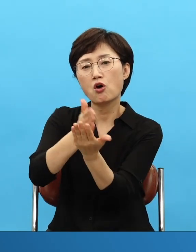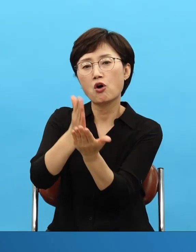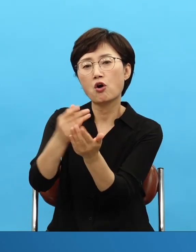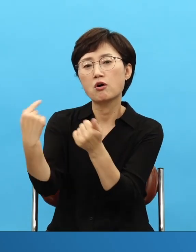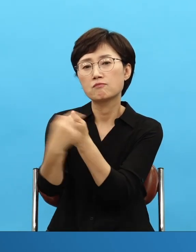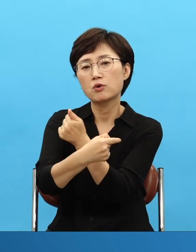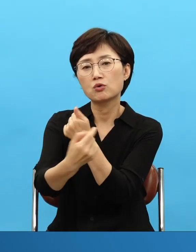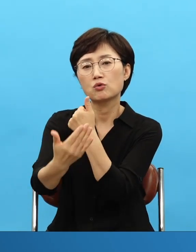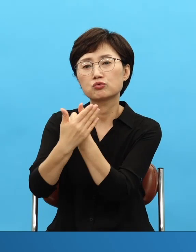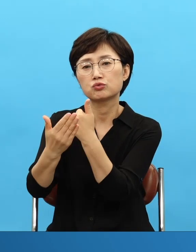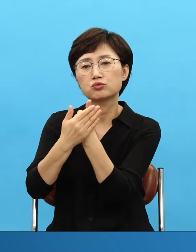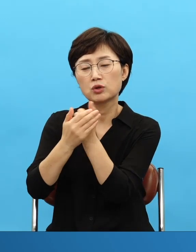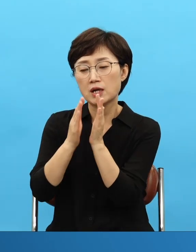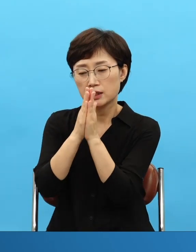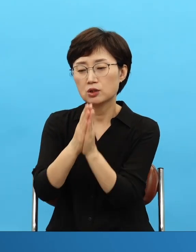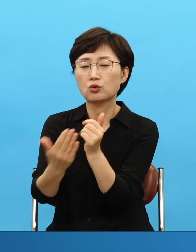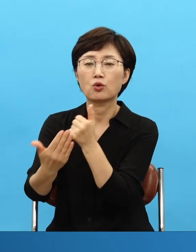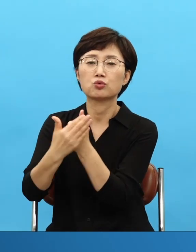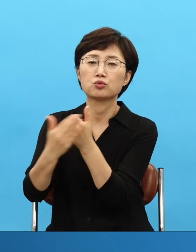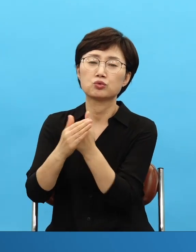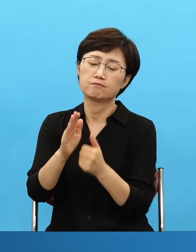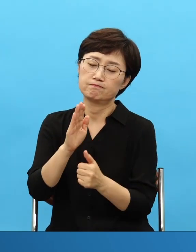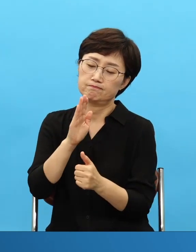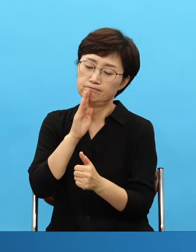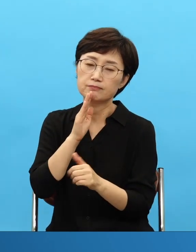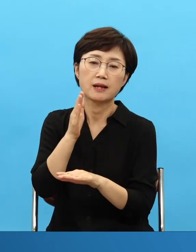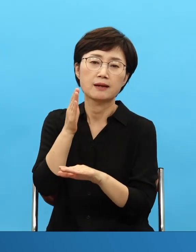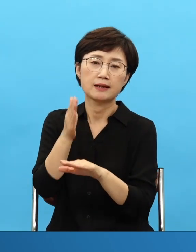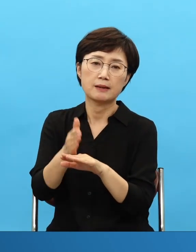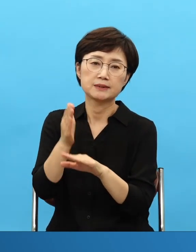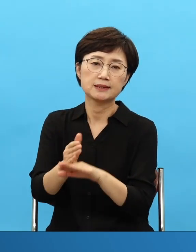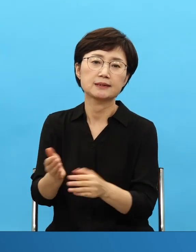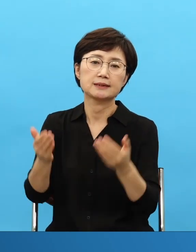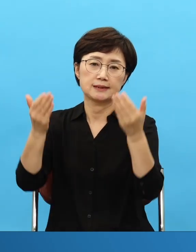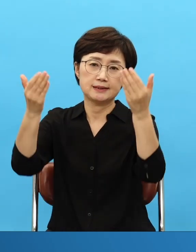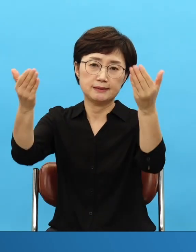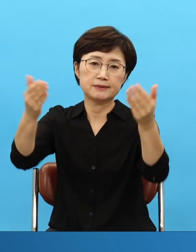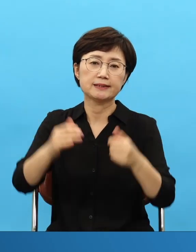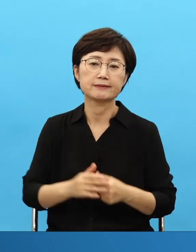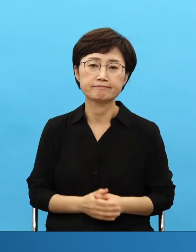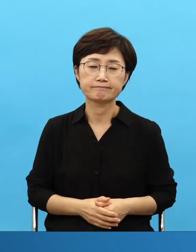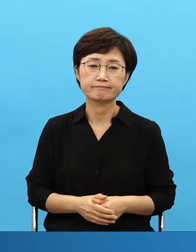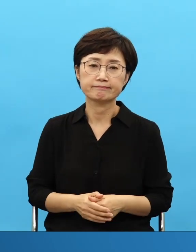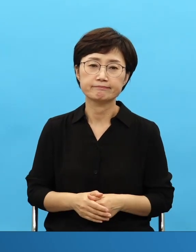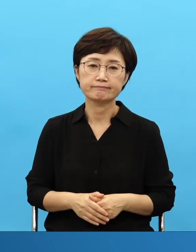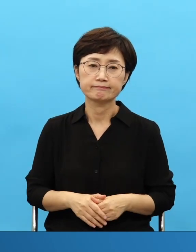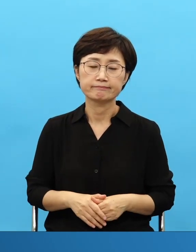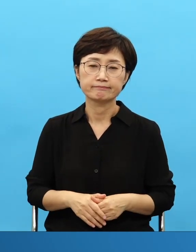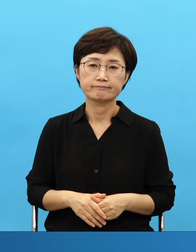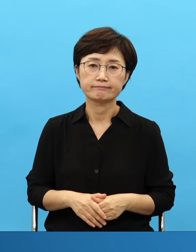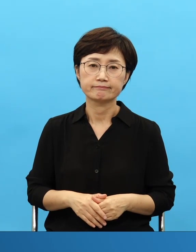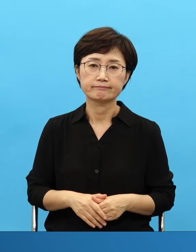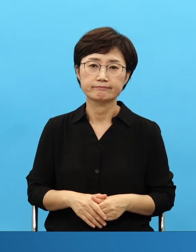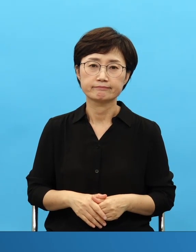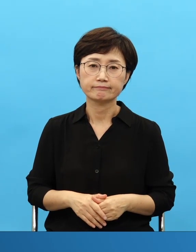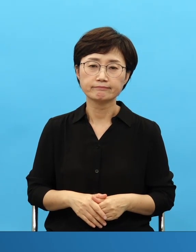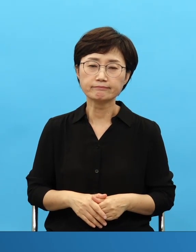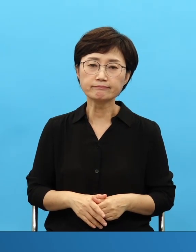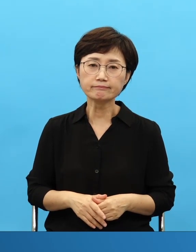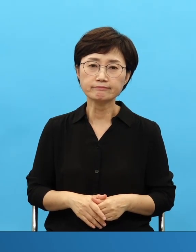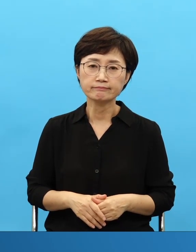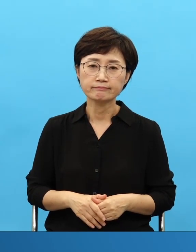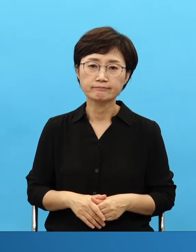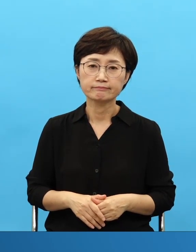church activities, including medical missions and school assistance to various